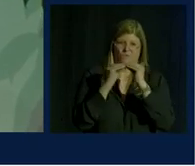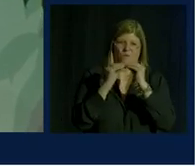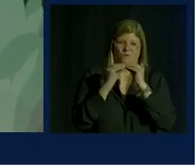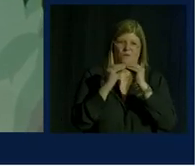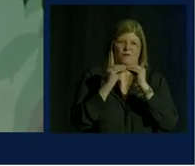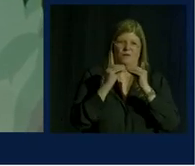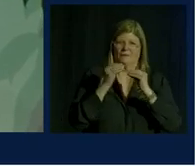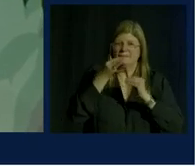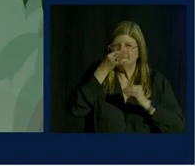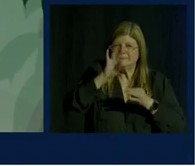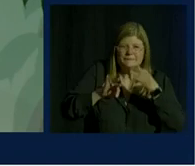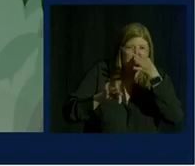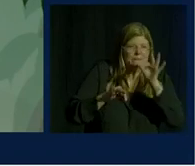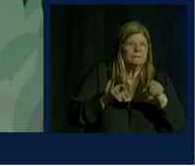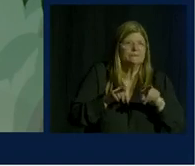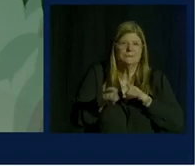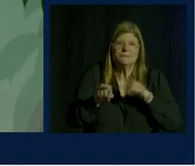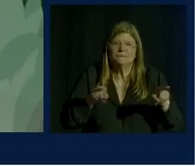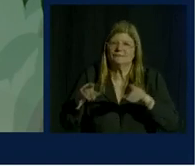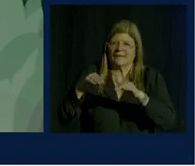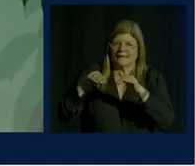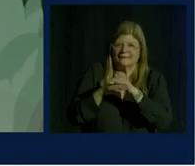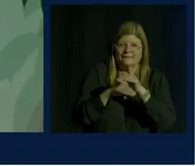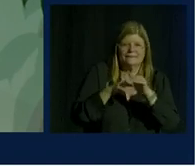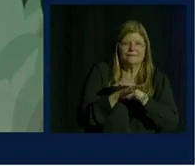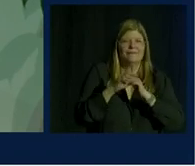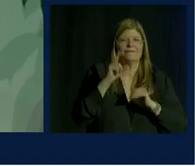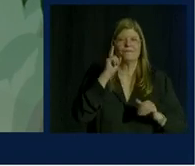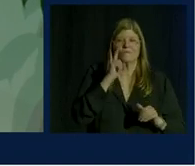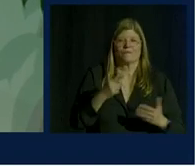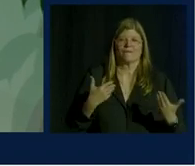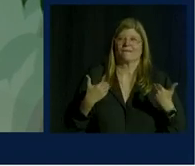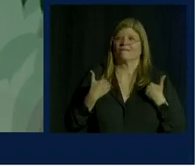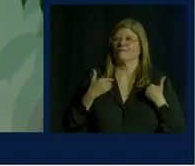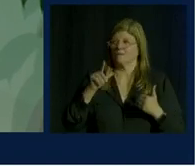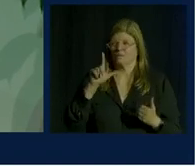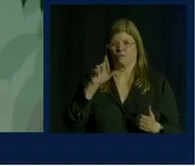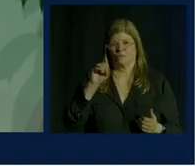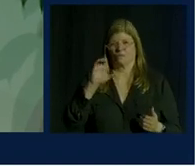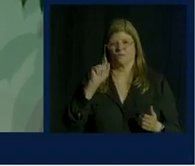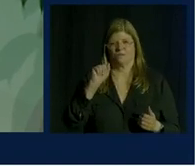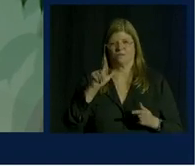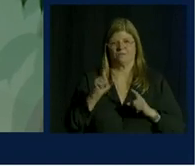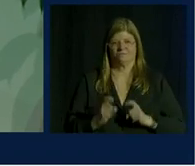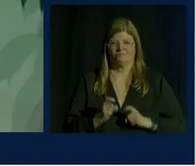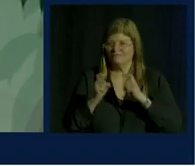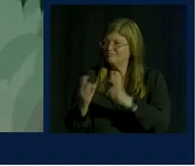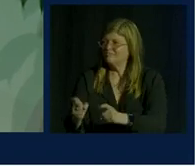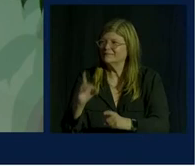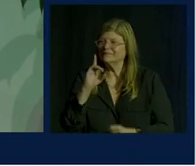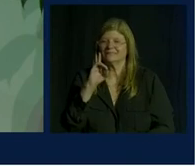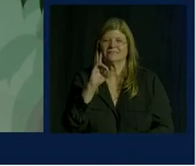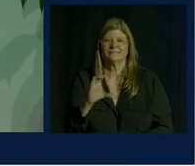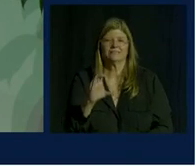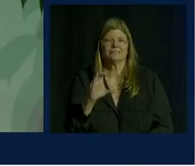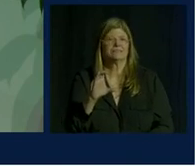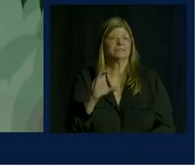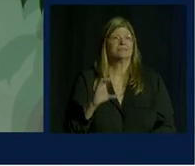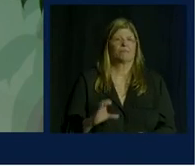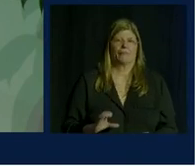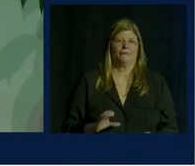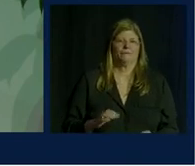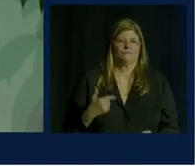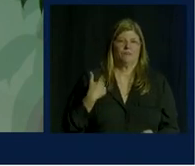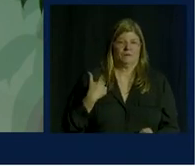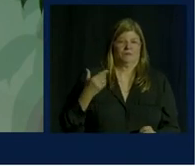begin to offer delivery, local delivery within DC. And so we began to do that. And at the time, I was also the president and CEO